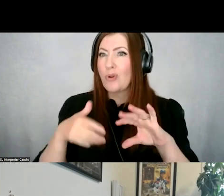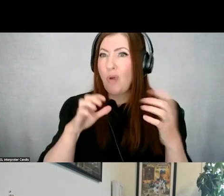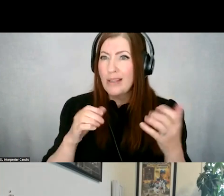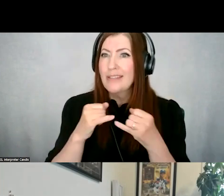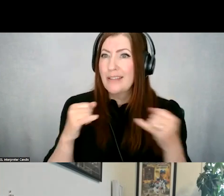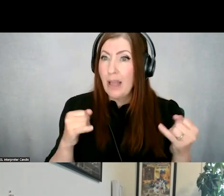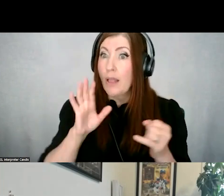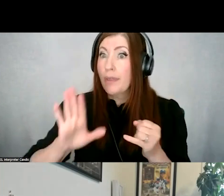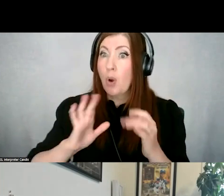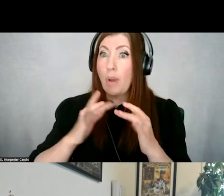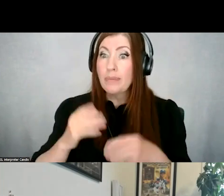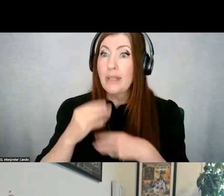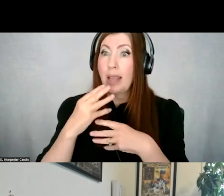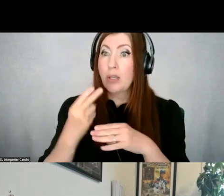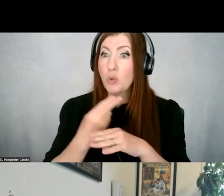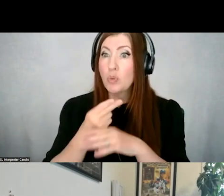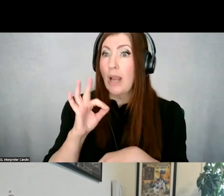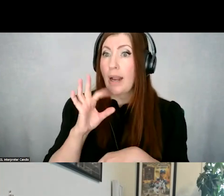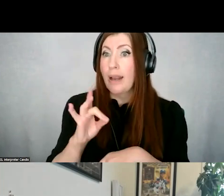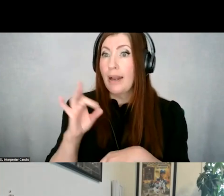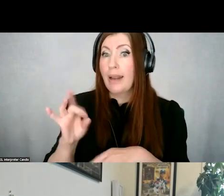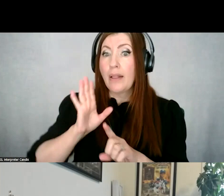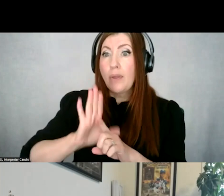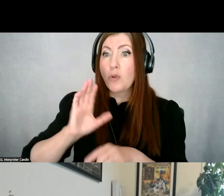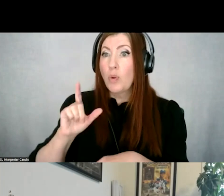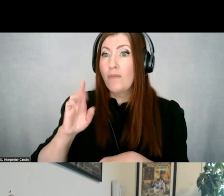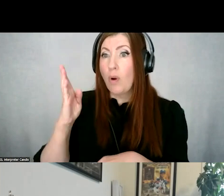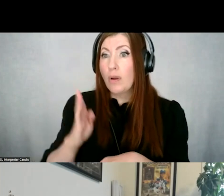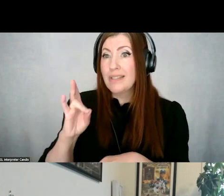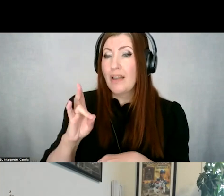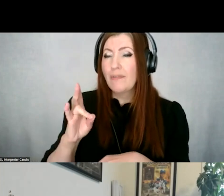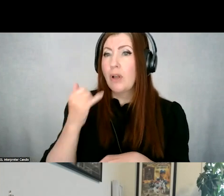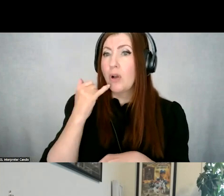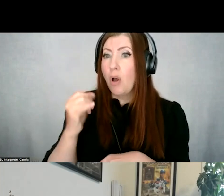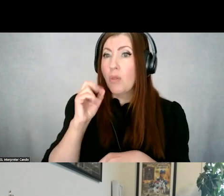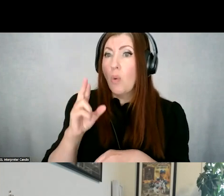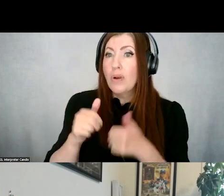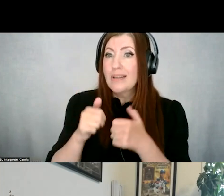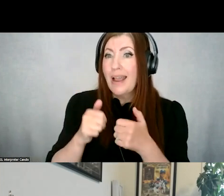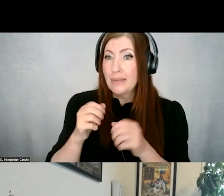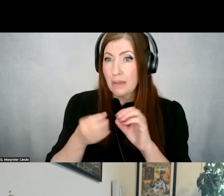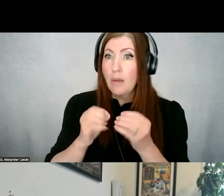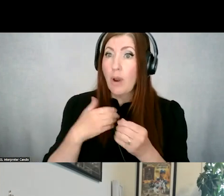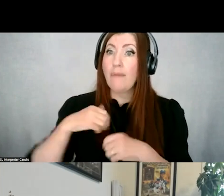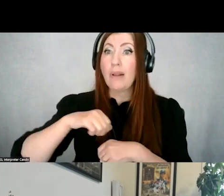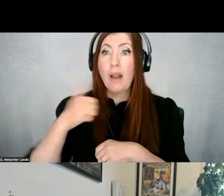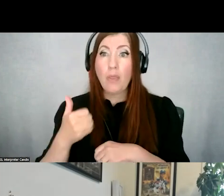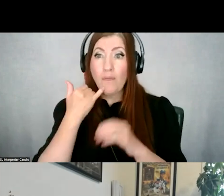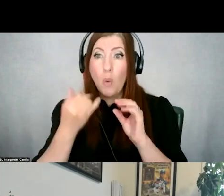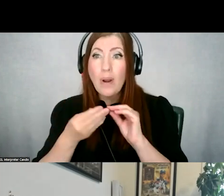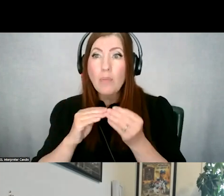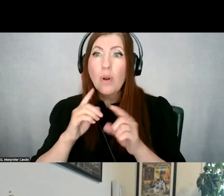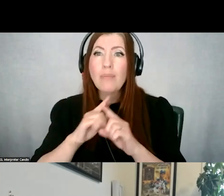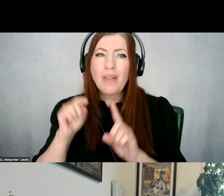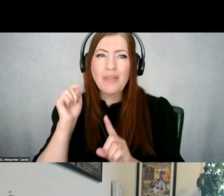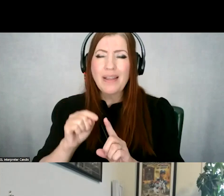website, they actually use 988 as their 24/7 call or text number. They do have another phone number, but it's most likely that